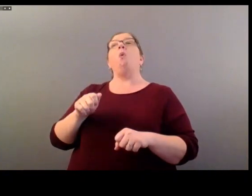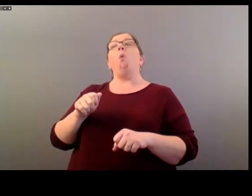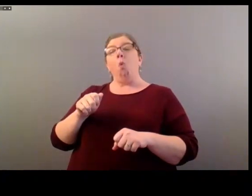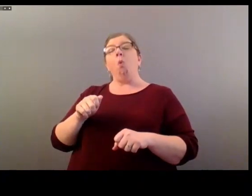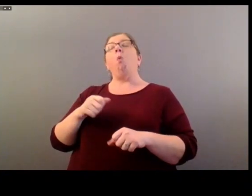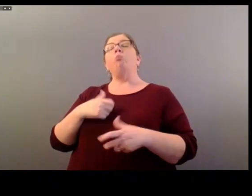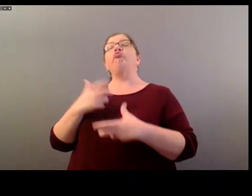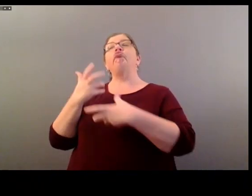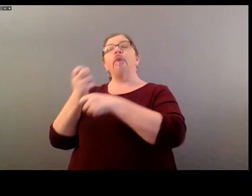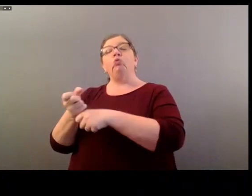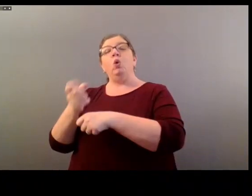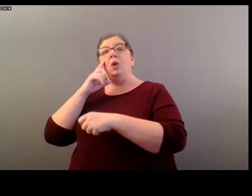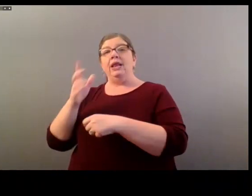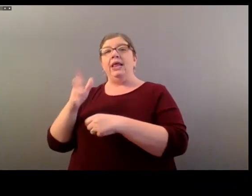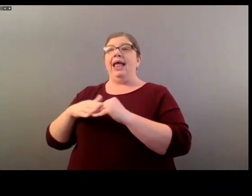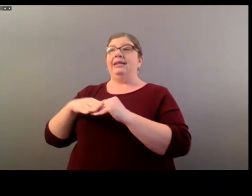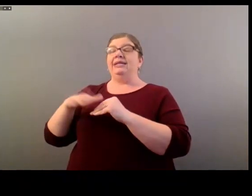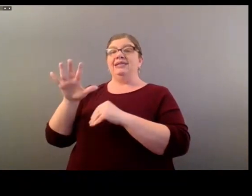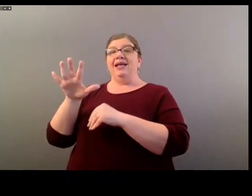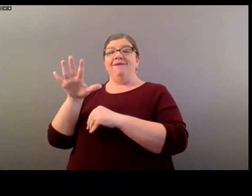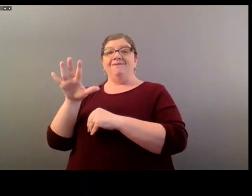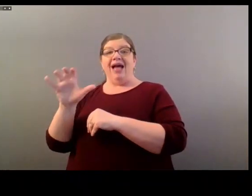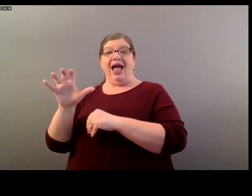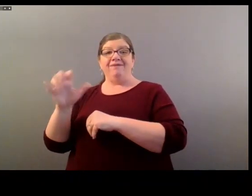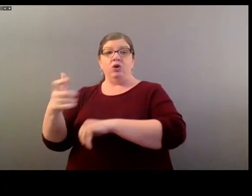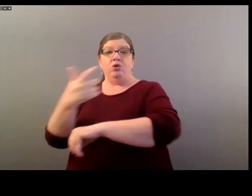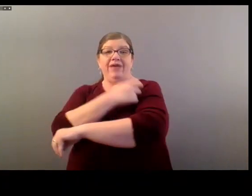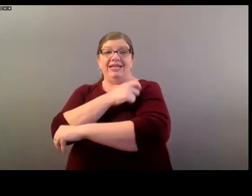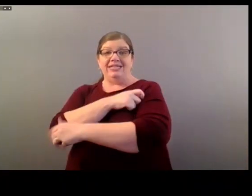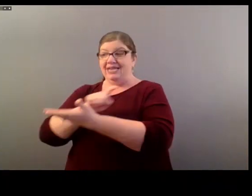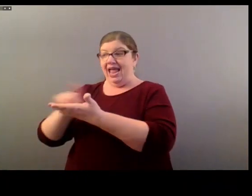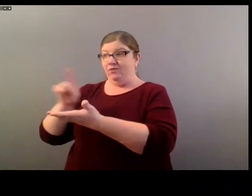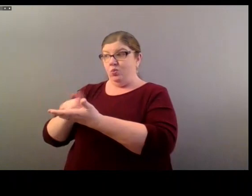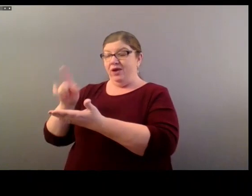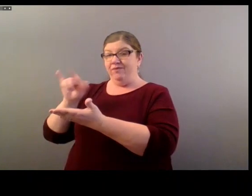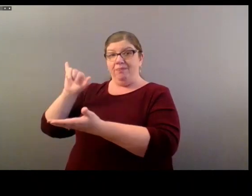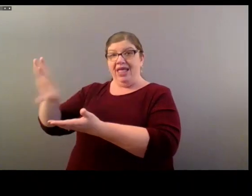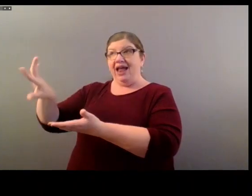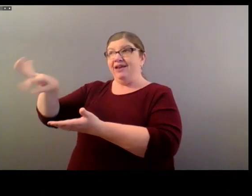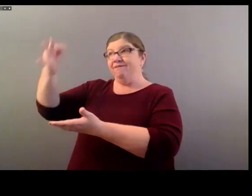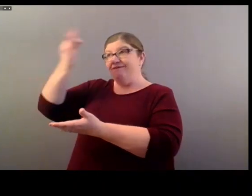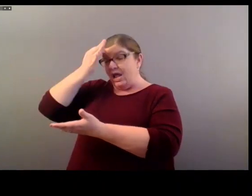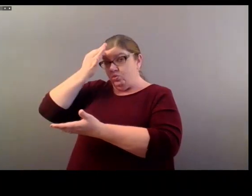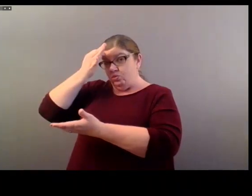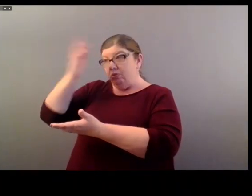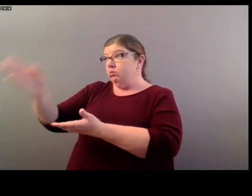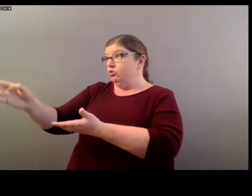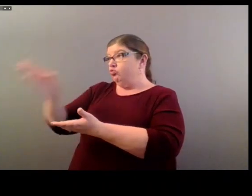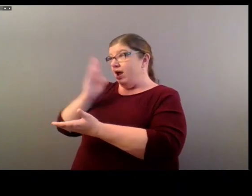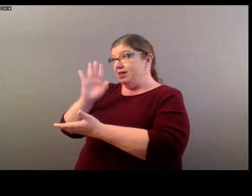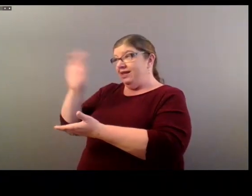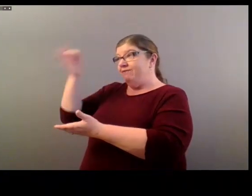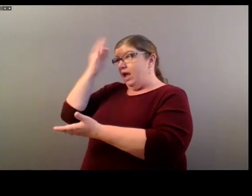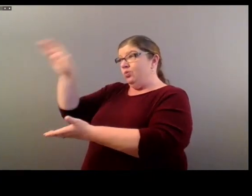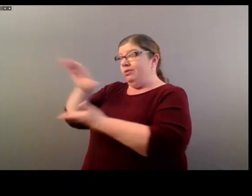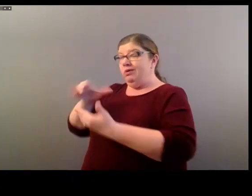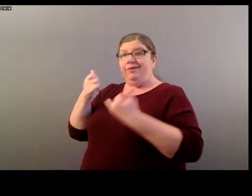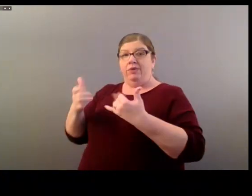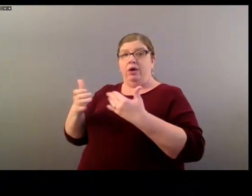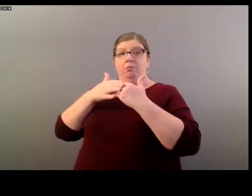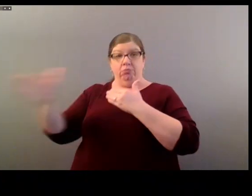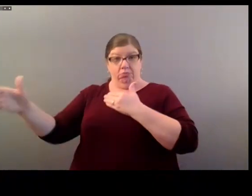least 500 vaccines a week from the federal government directly moving forward.